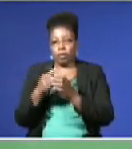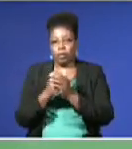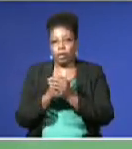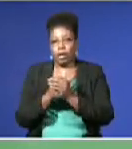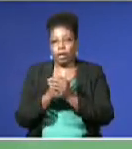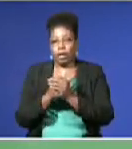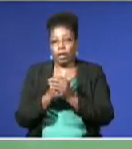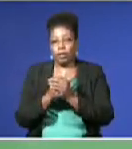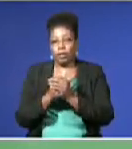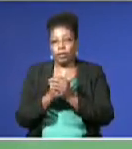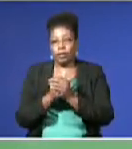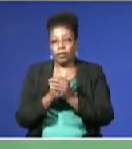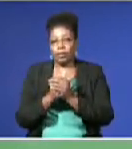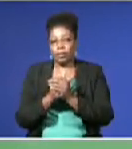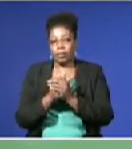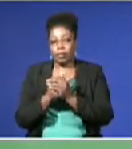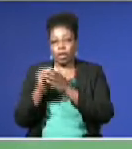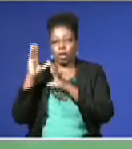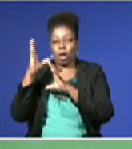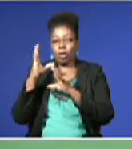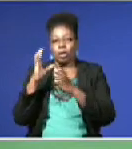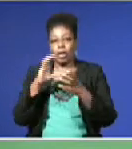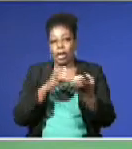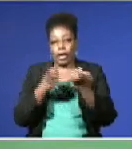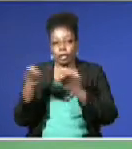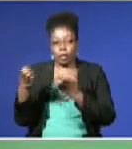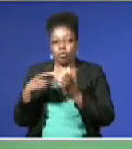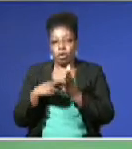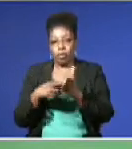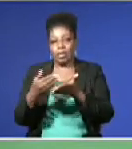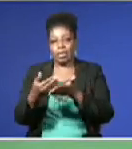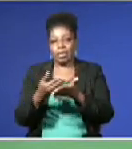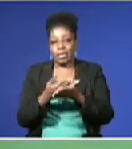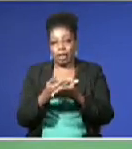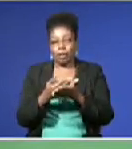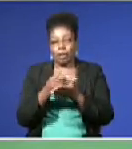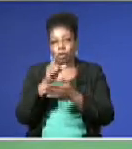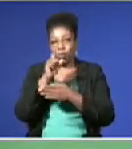on, conch export would represent somewhere in